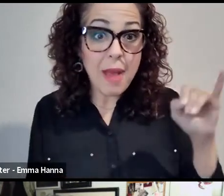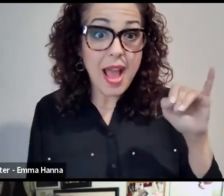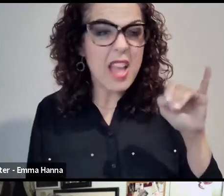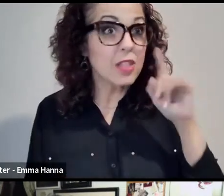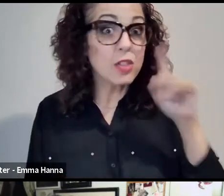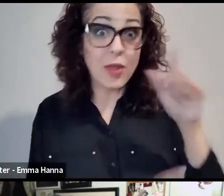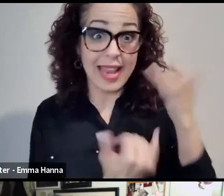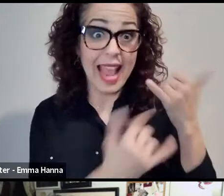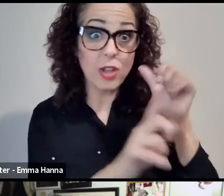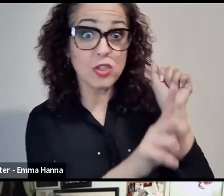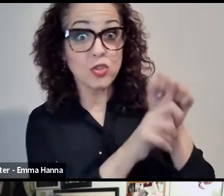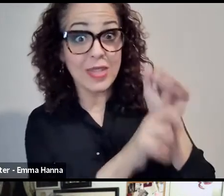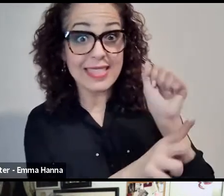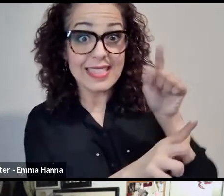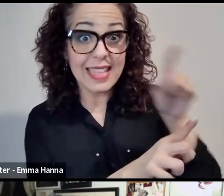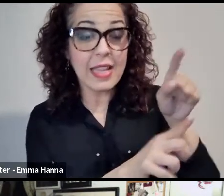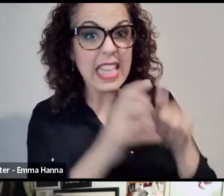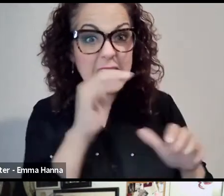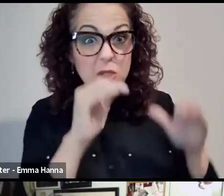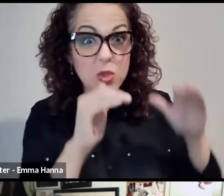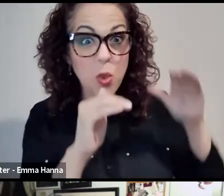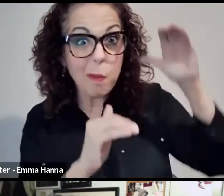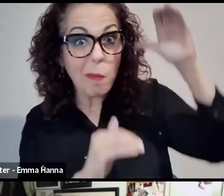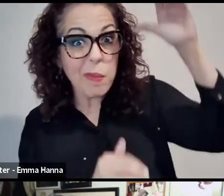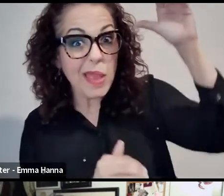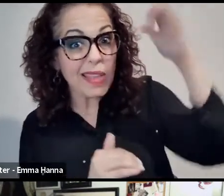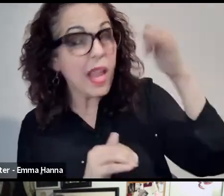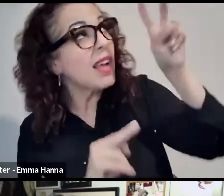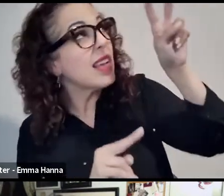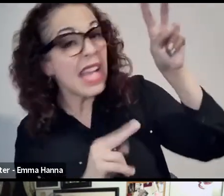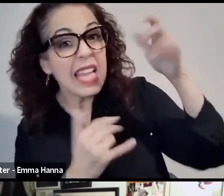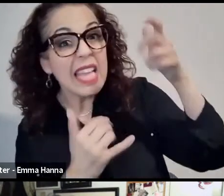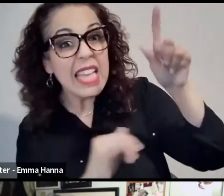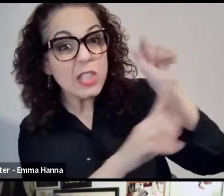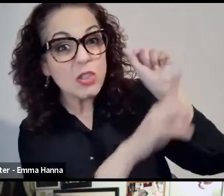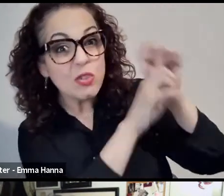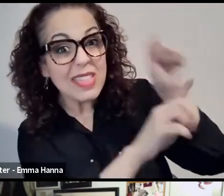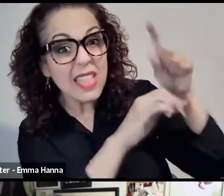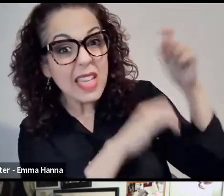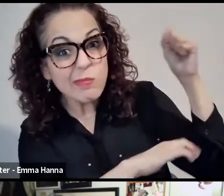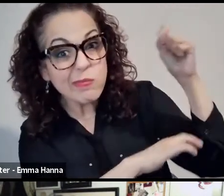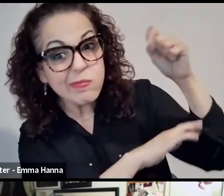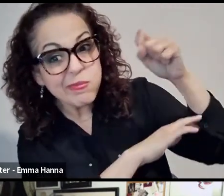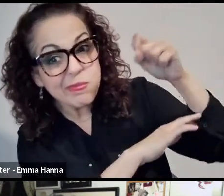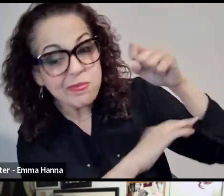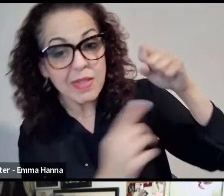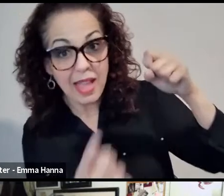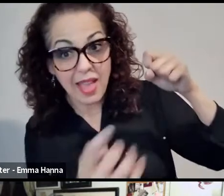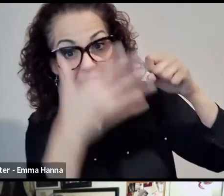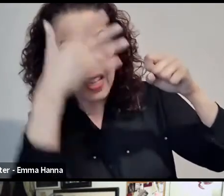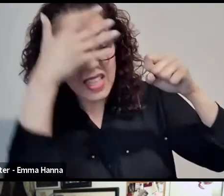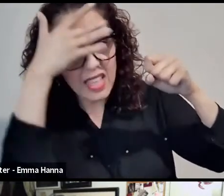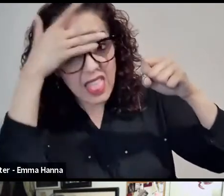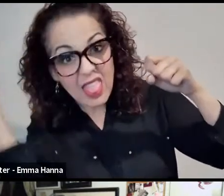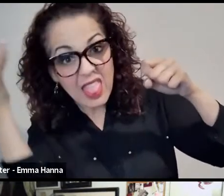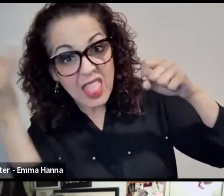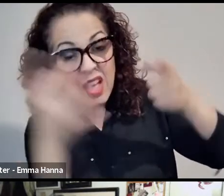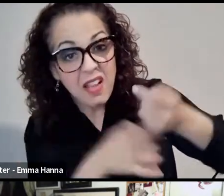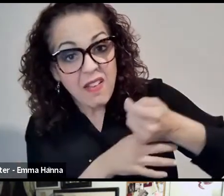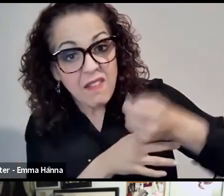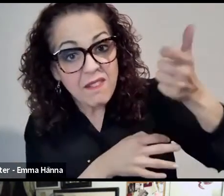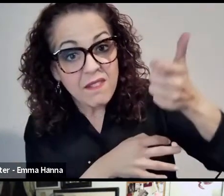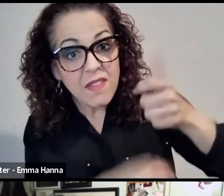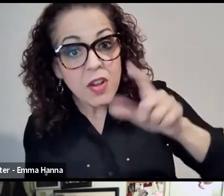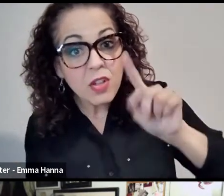now that the rabbi can't reach its head anymore. So he tricks it to bend down and he goes like this and he wipes off the first letter